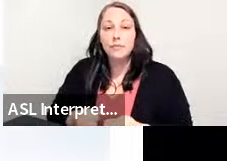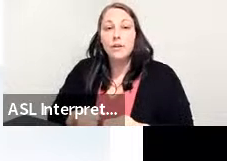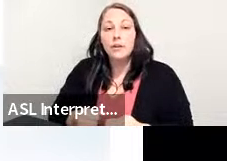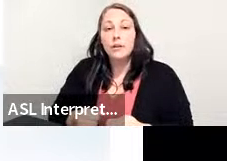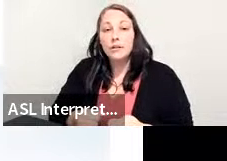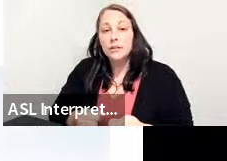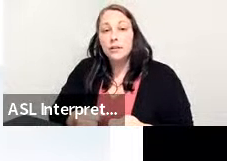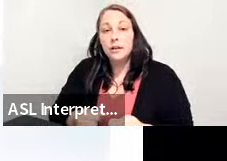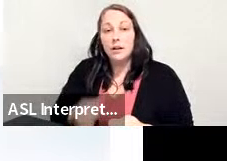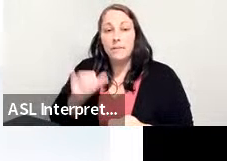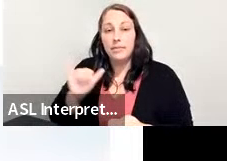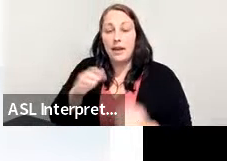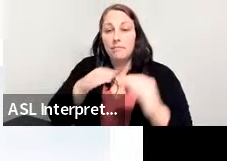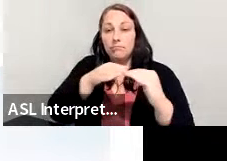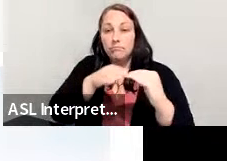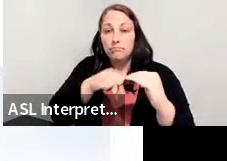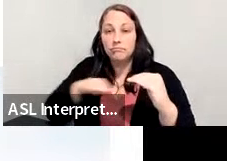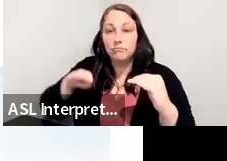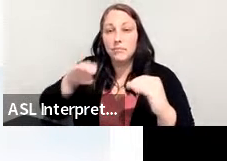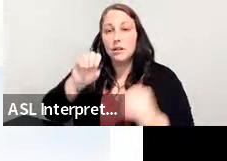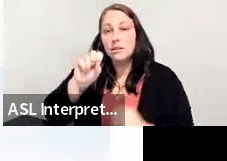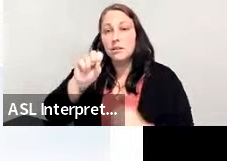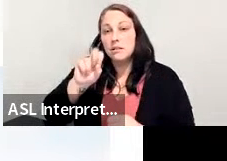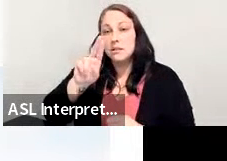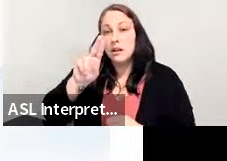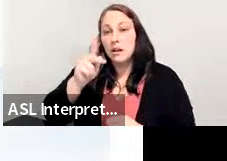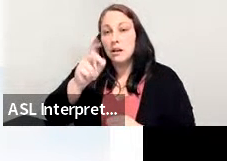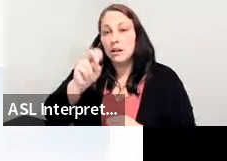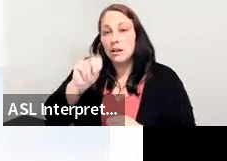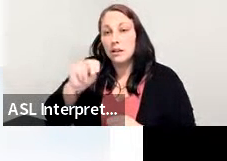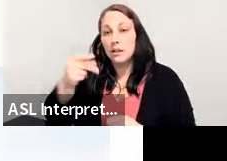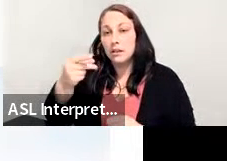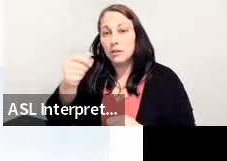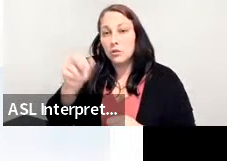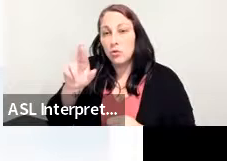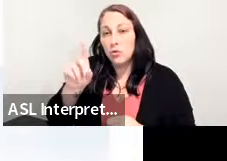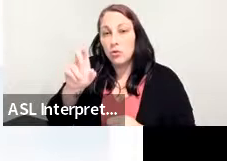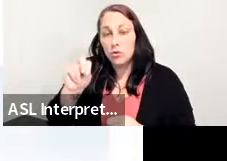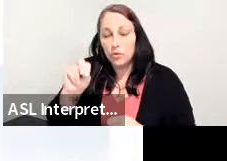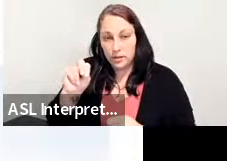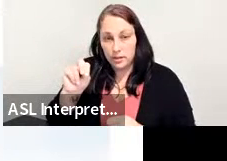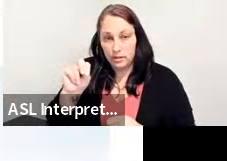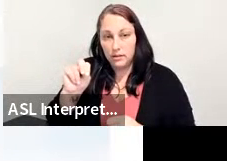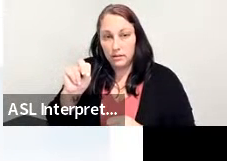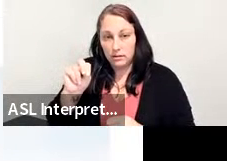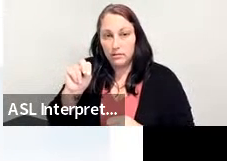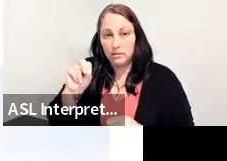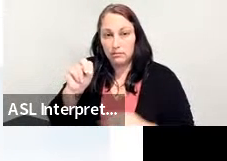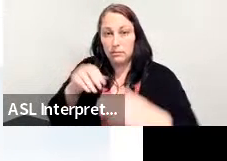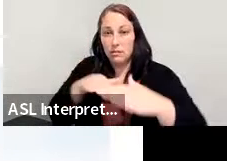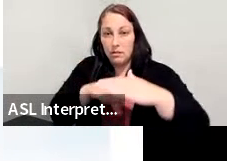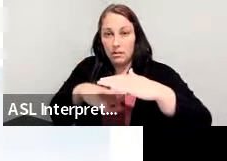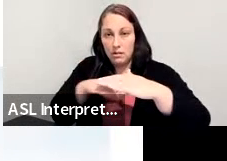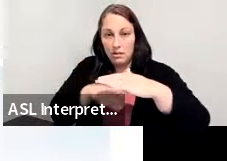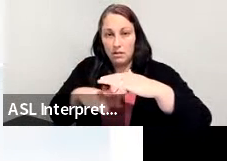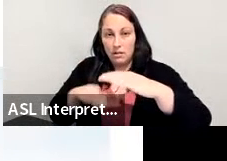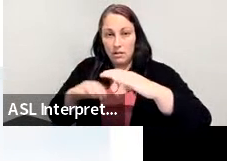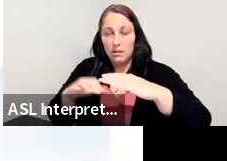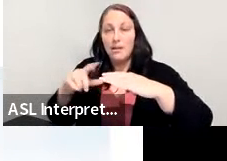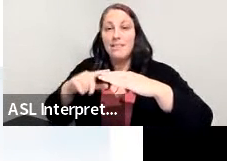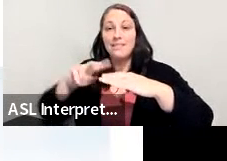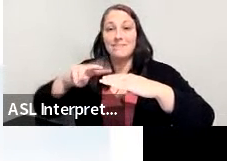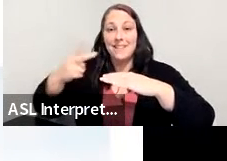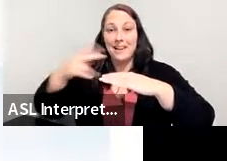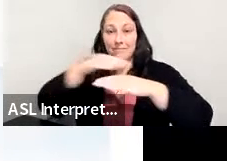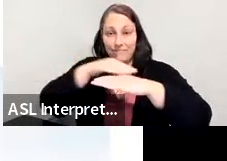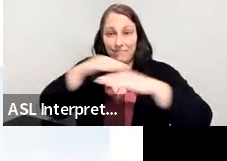the sunken garden set back in here, and the second floor roof garden articulated along here above